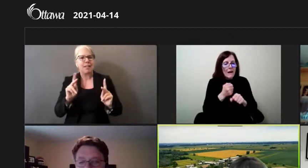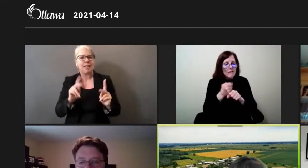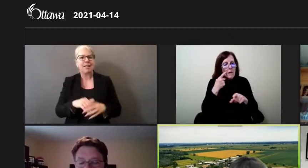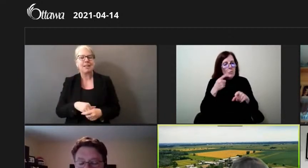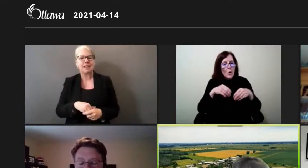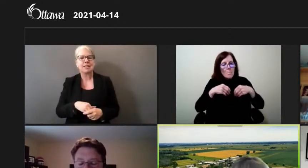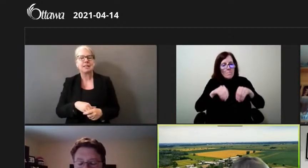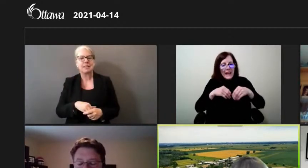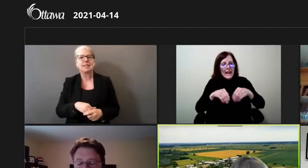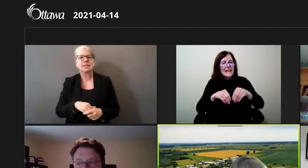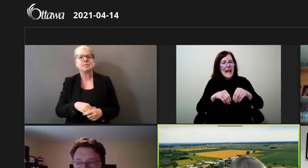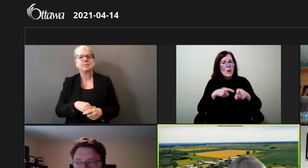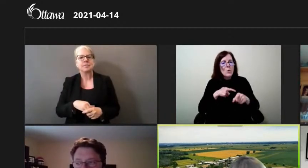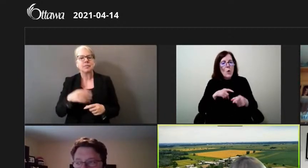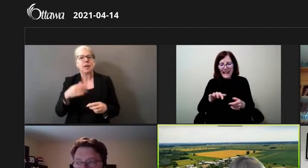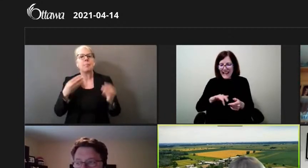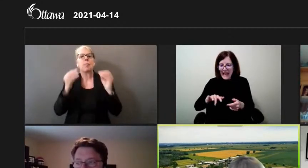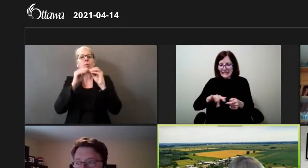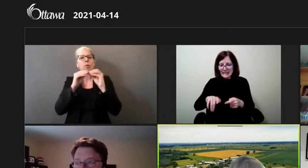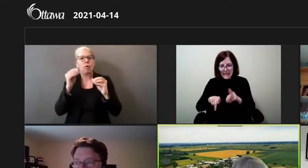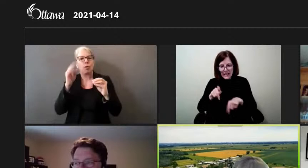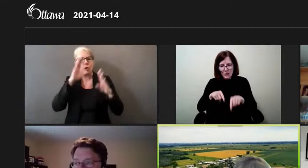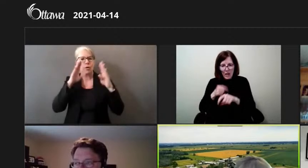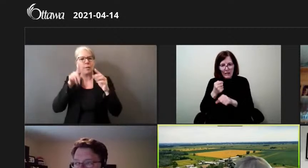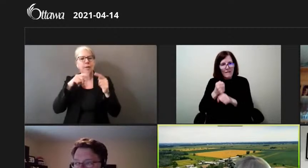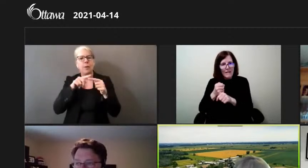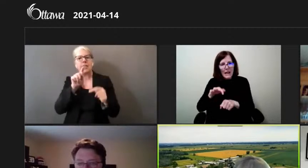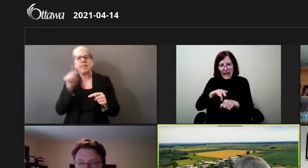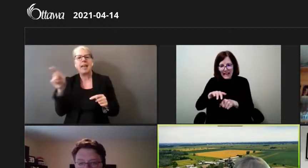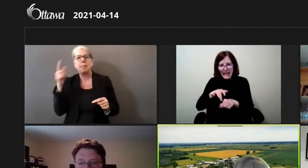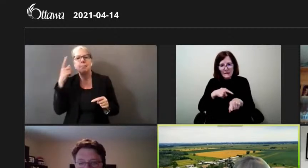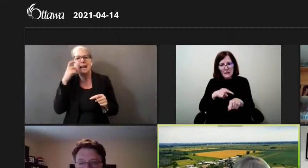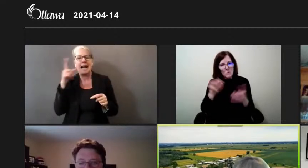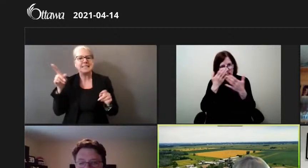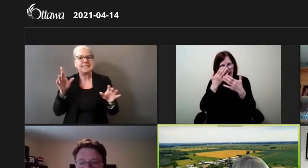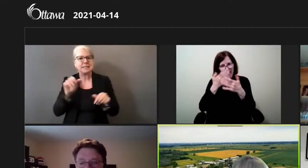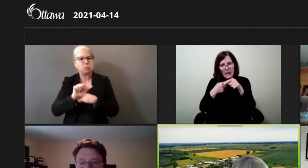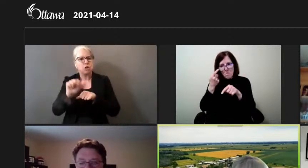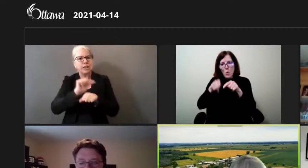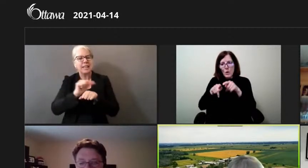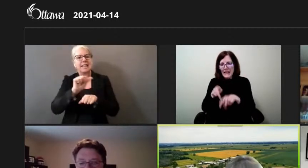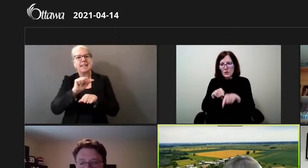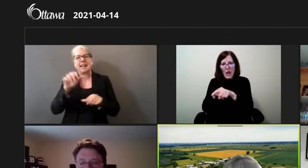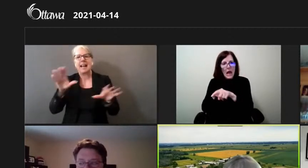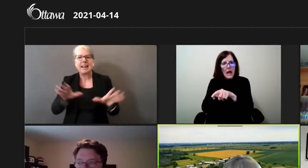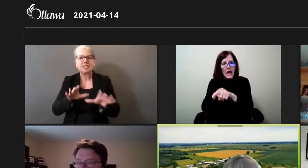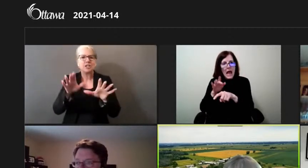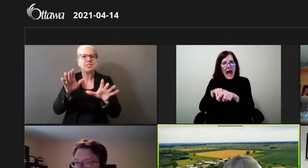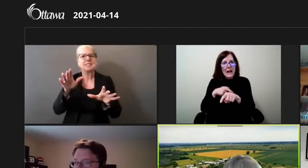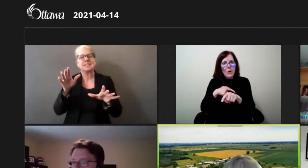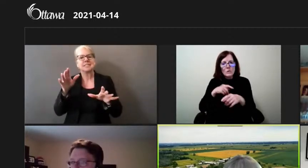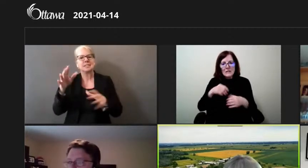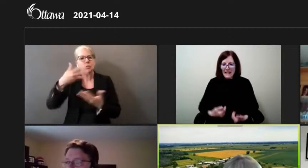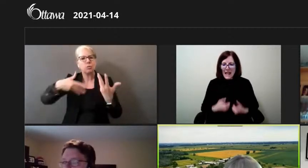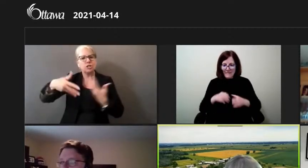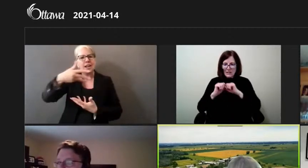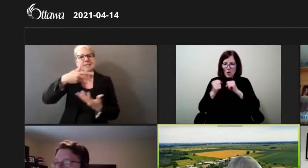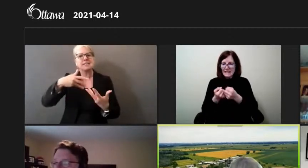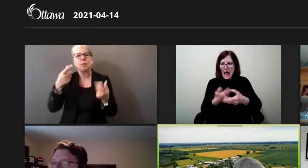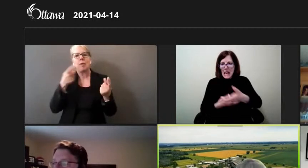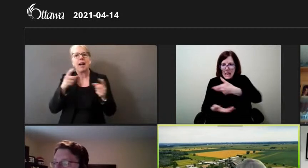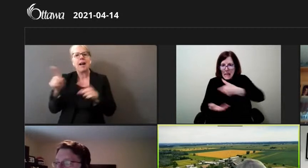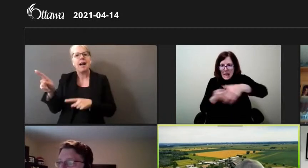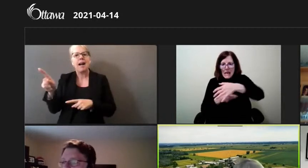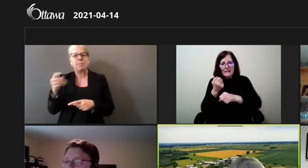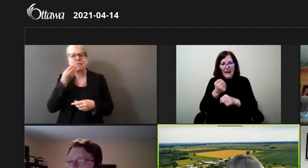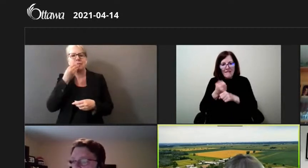I'm more worried about them because of their actions in their social lives, And what happens in the grocery store